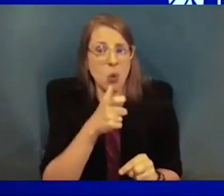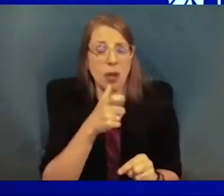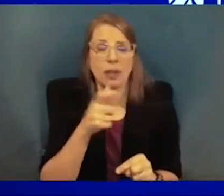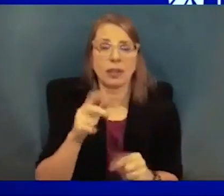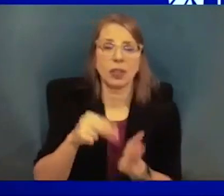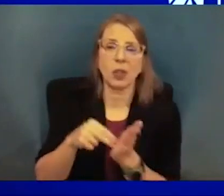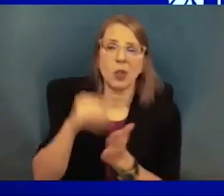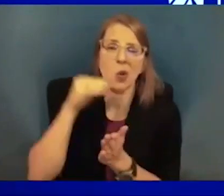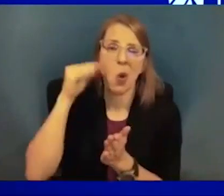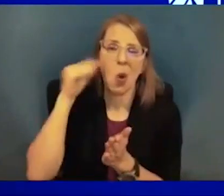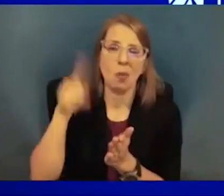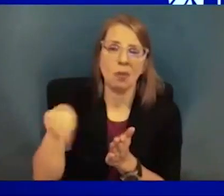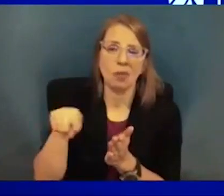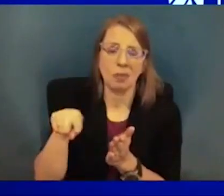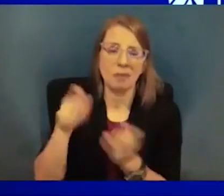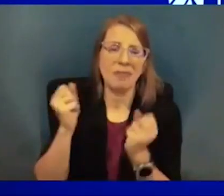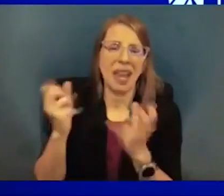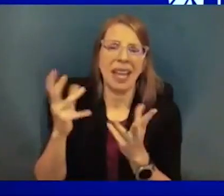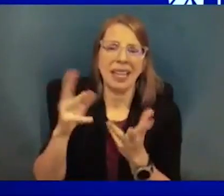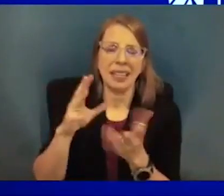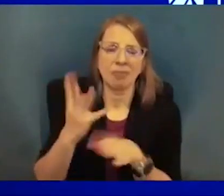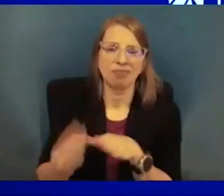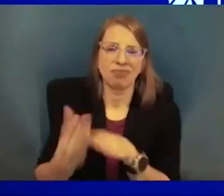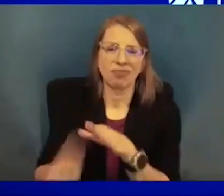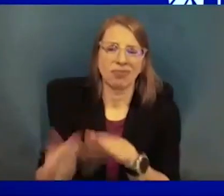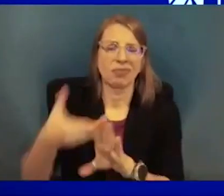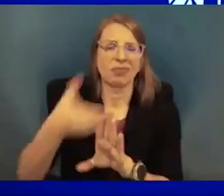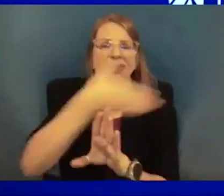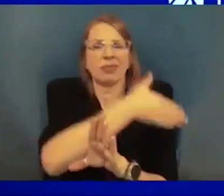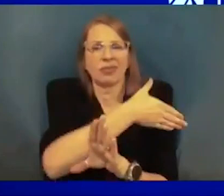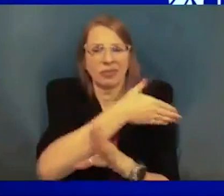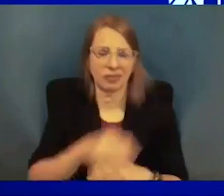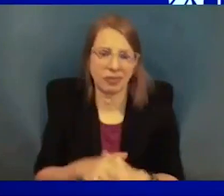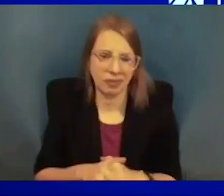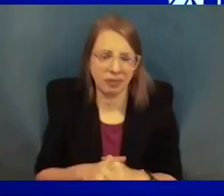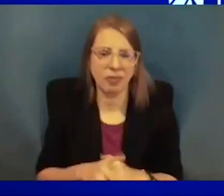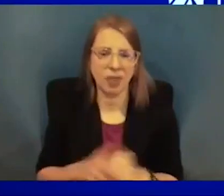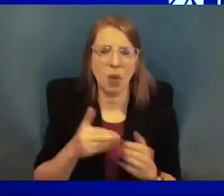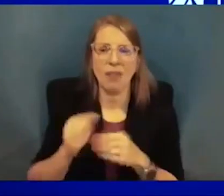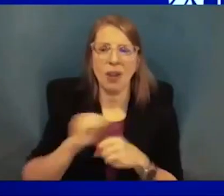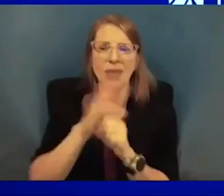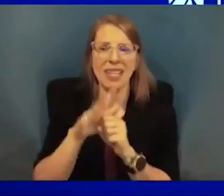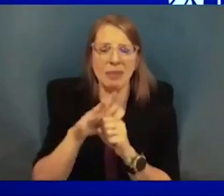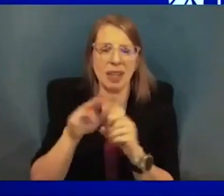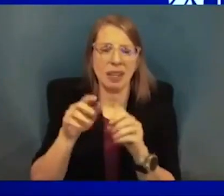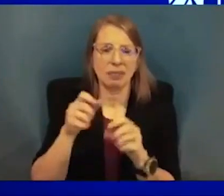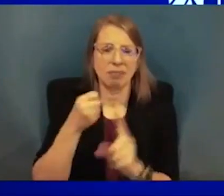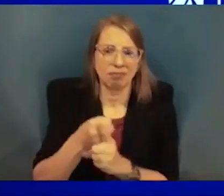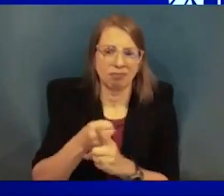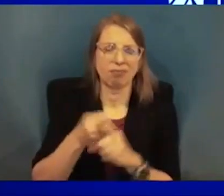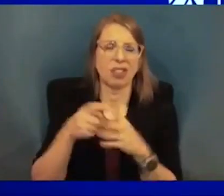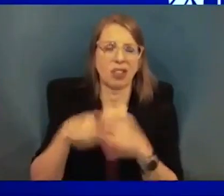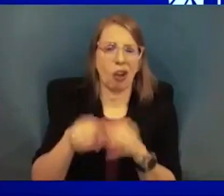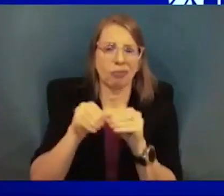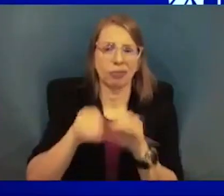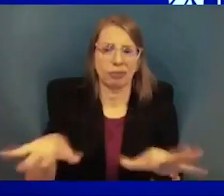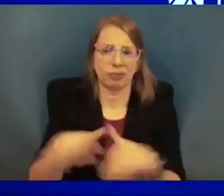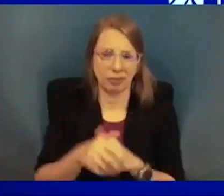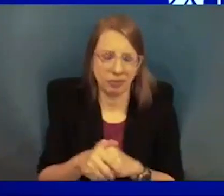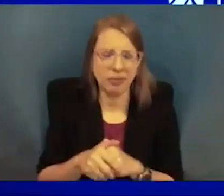was devastated so much early on in the pandemic, in those patients that were in those nursing homes. So I think